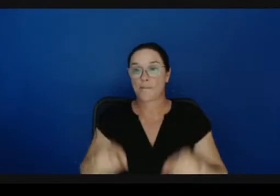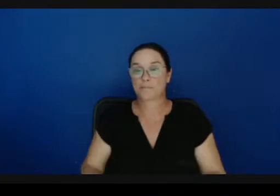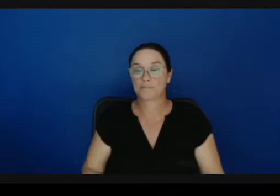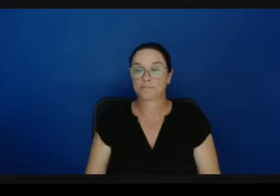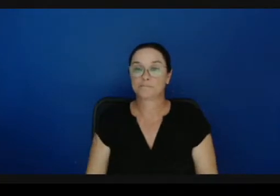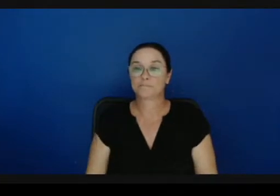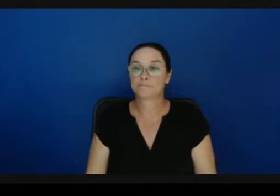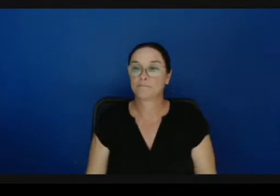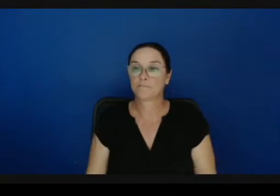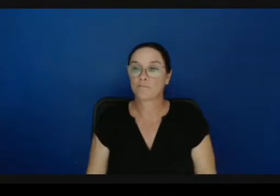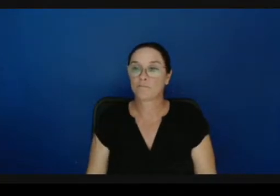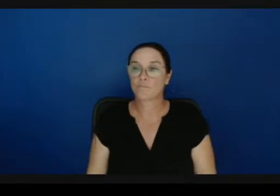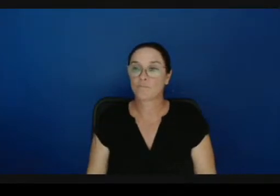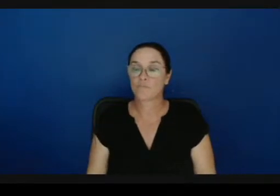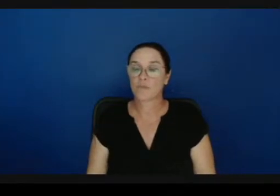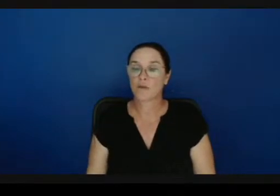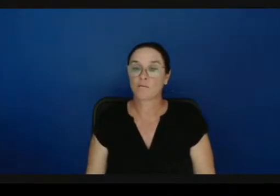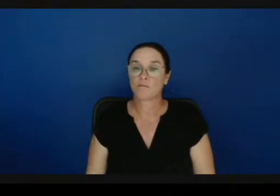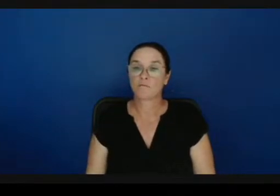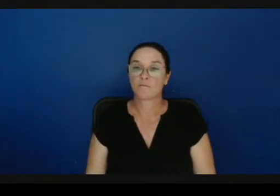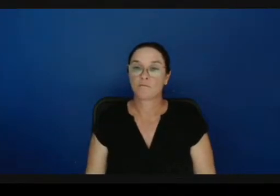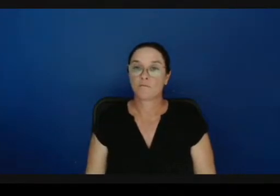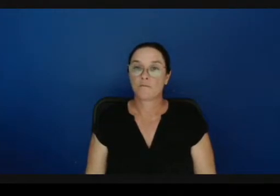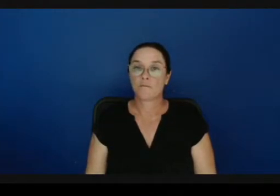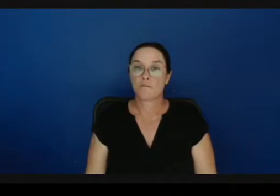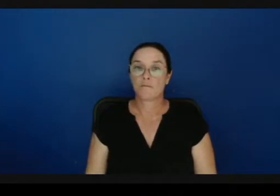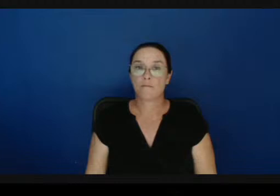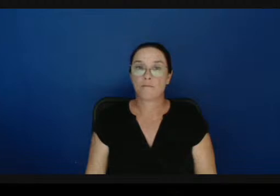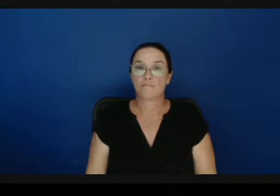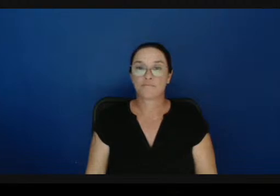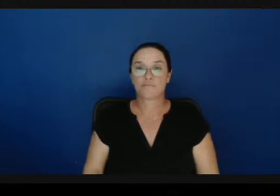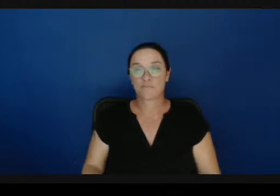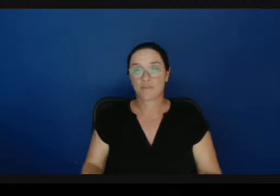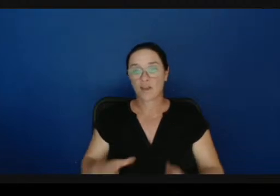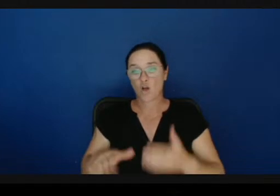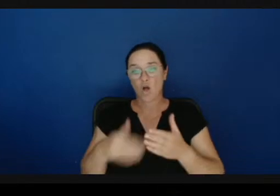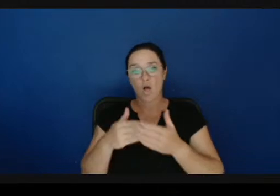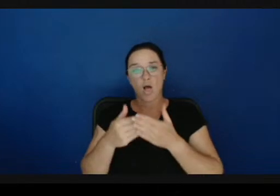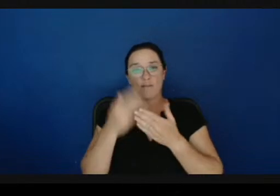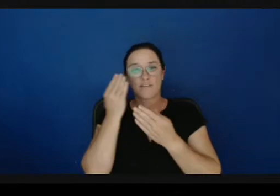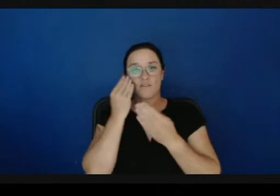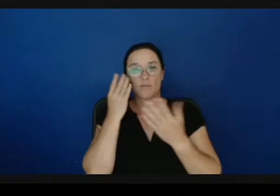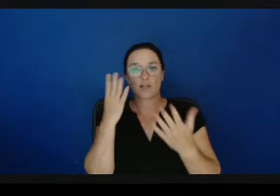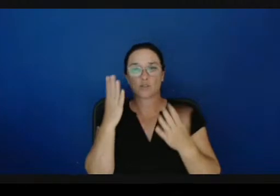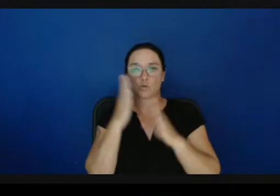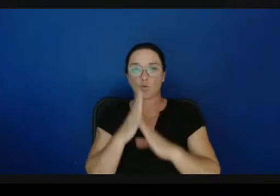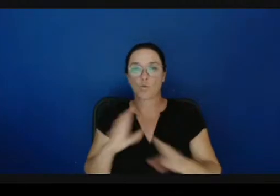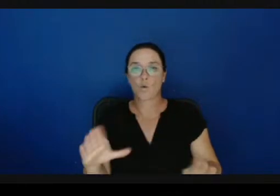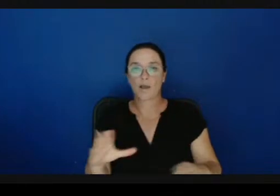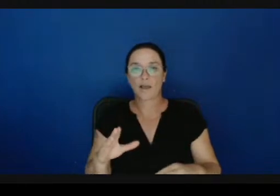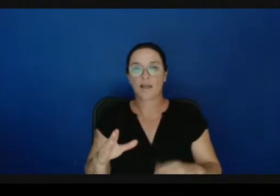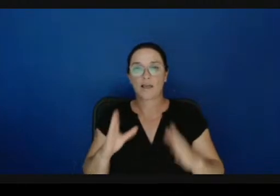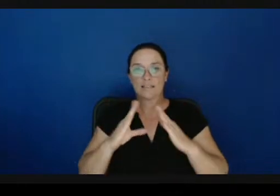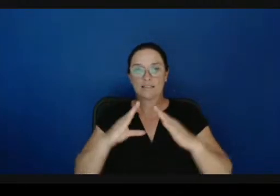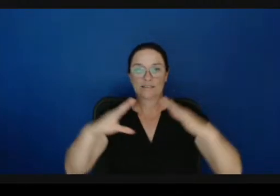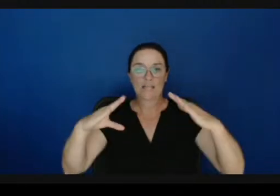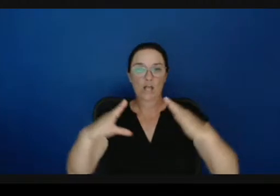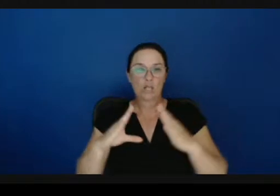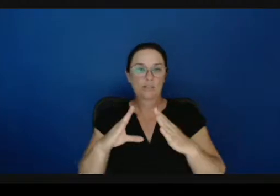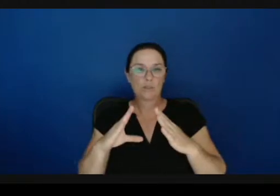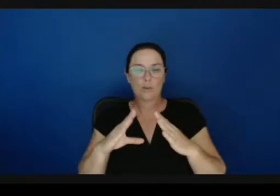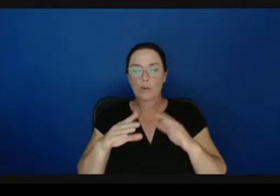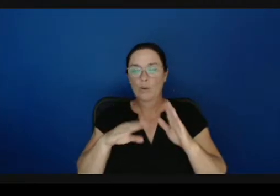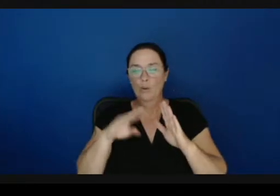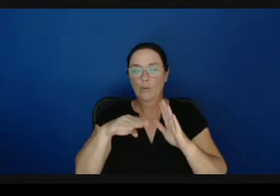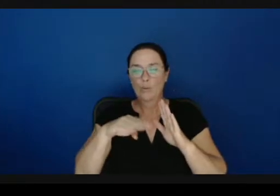there now. But the signals are all pretty quiet. Here's a tilt at the summit, very low values, very little wiggles,